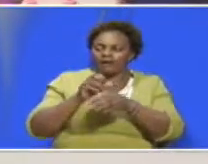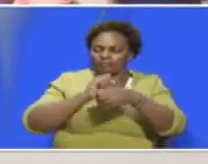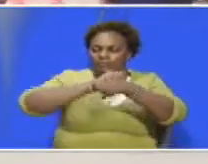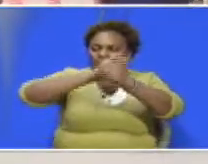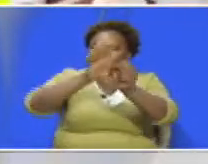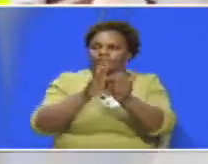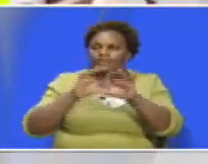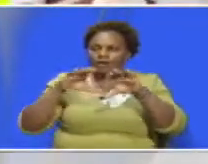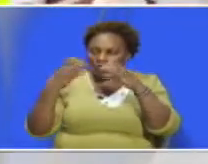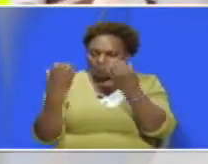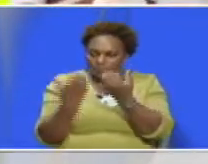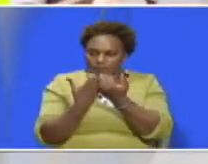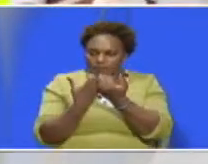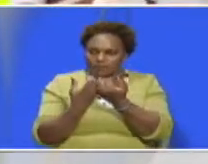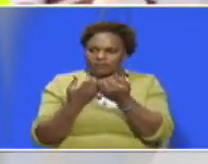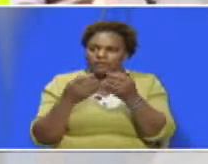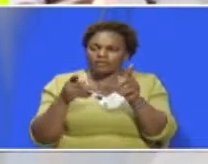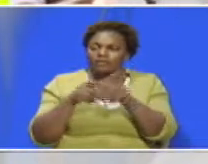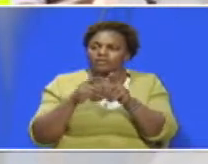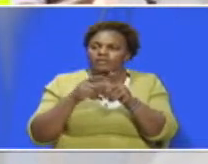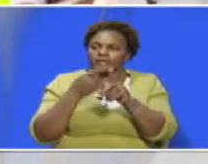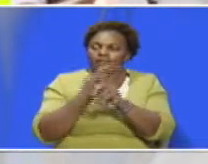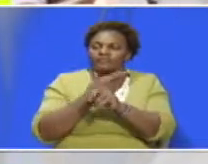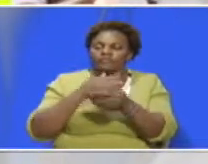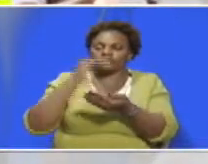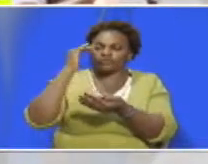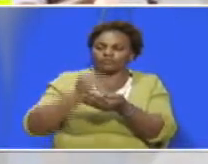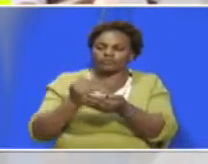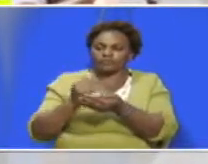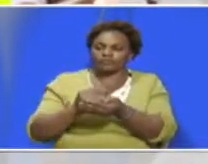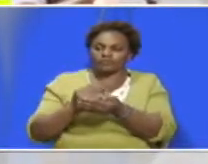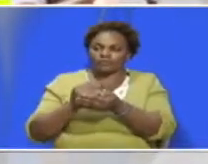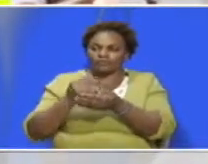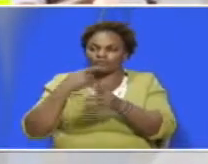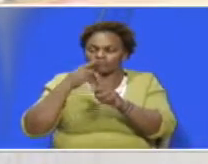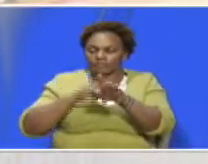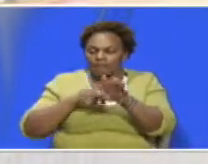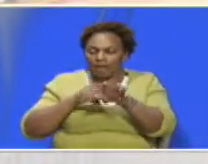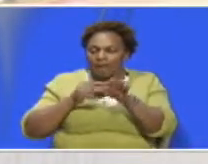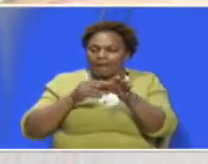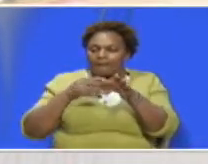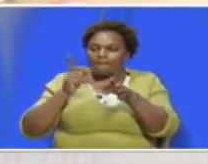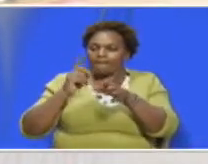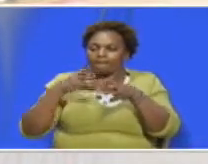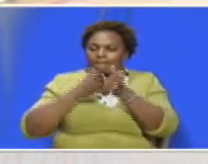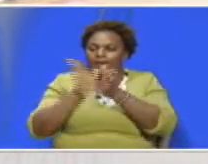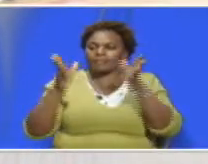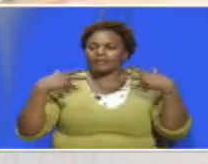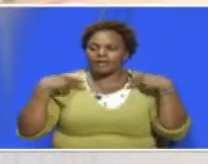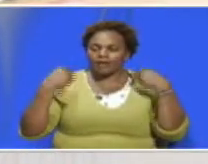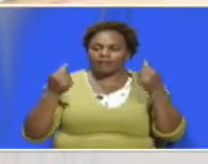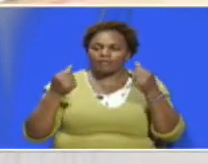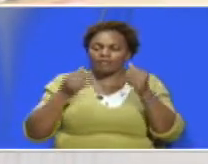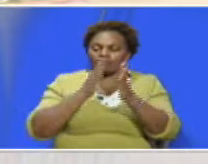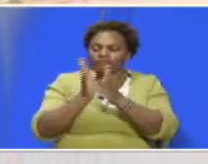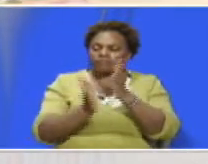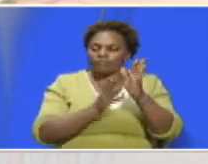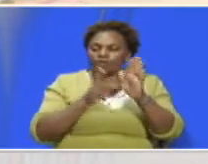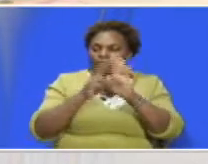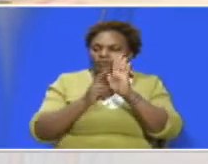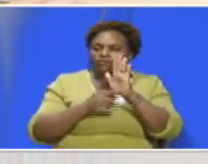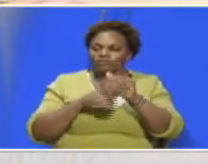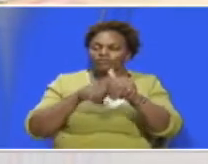in the community, hence the need to curtail the spread by adhering to the public health protocols and boosting the